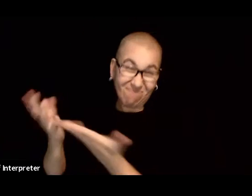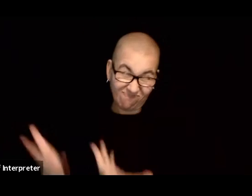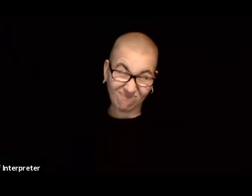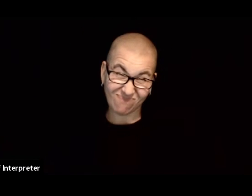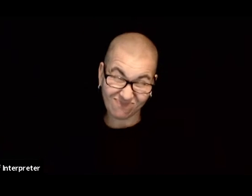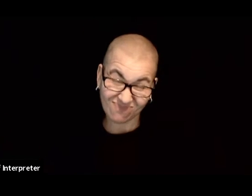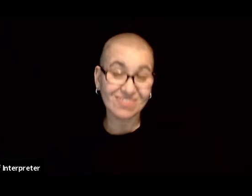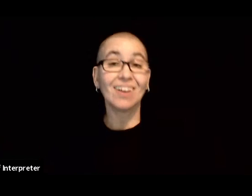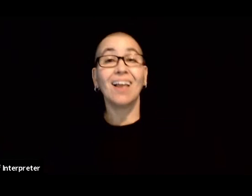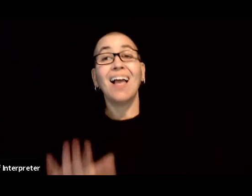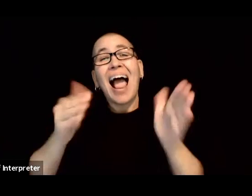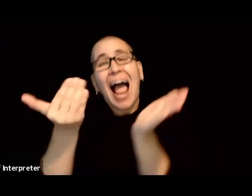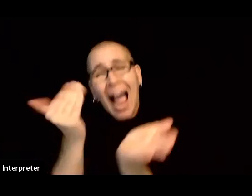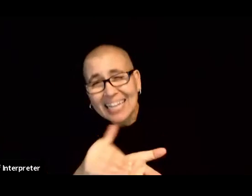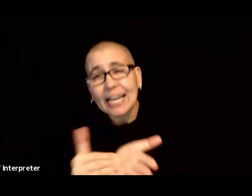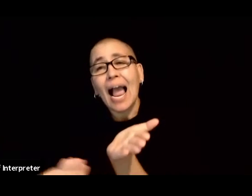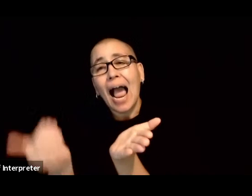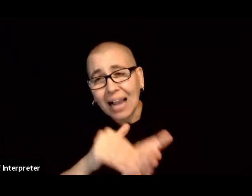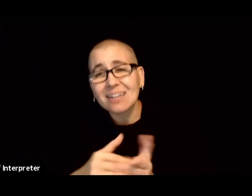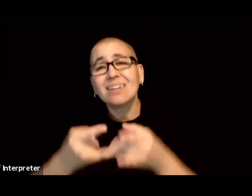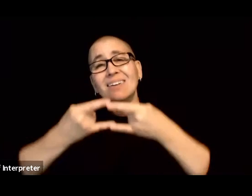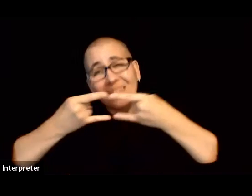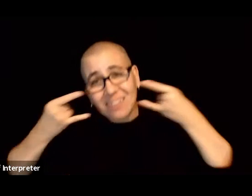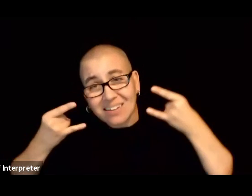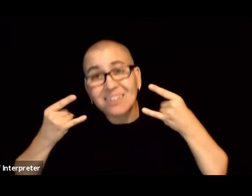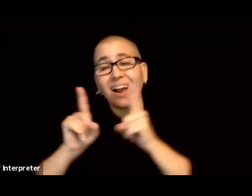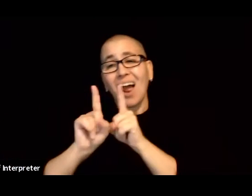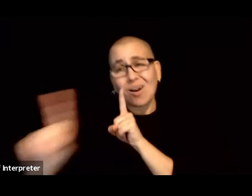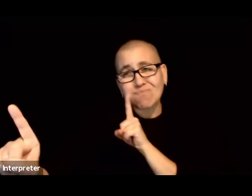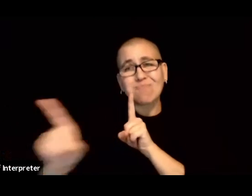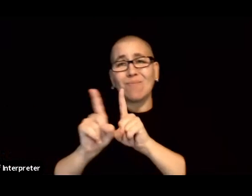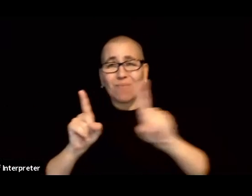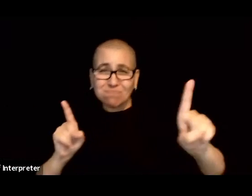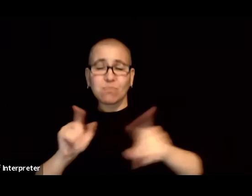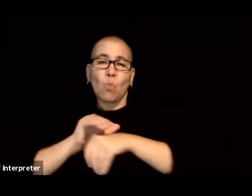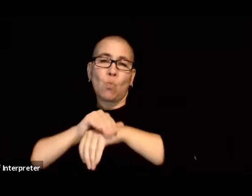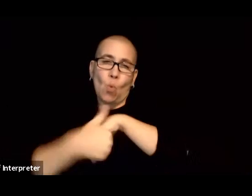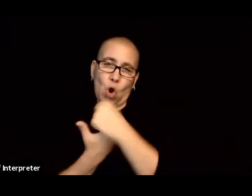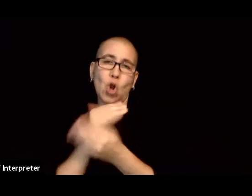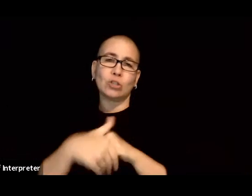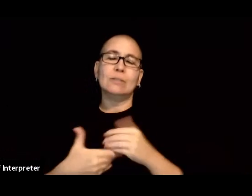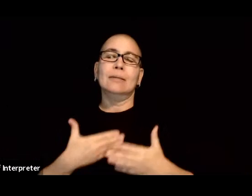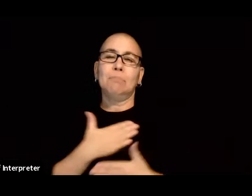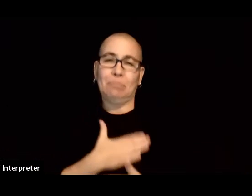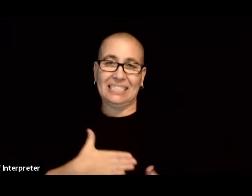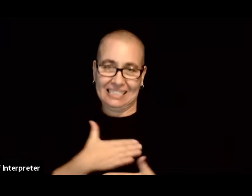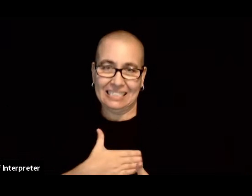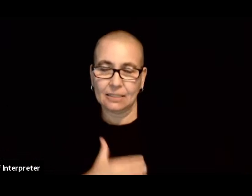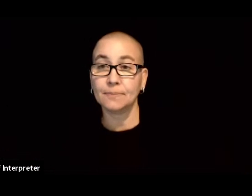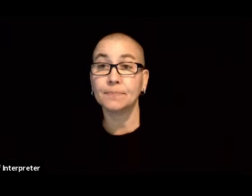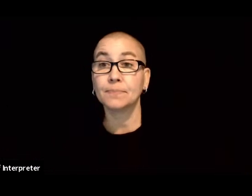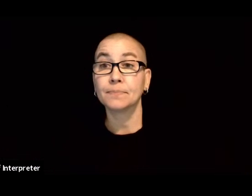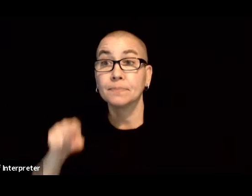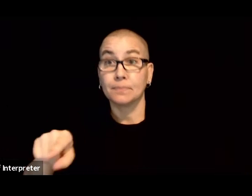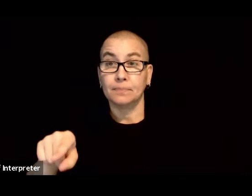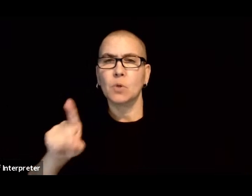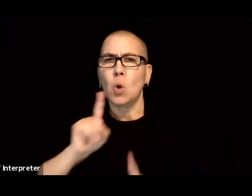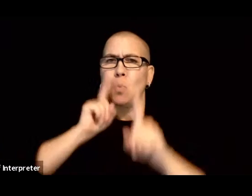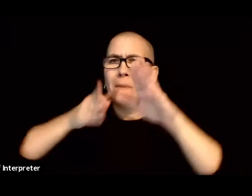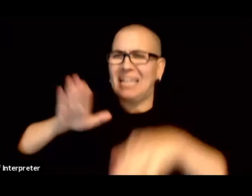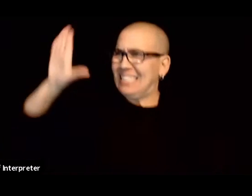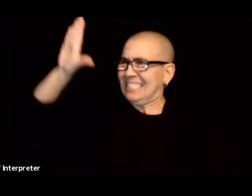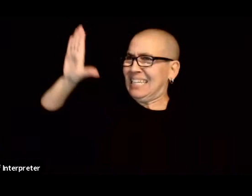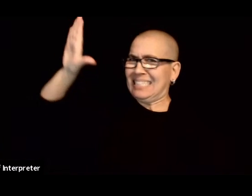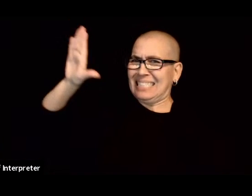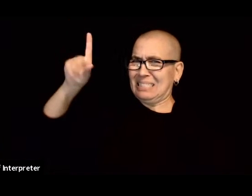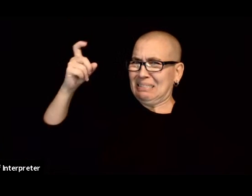just want to make sure I'm clear on what you're saying. I think what I heard you say is that you would, to shut down the